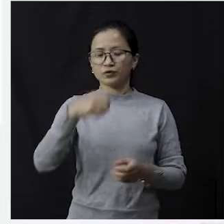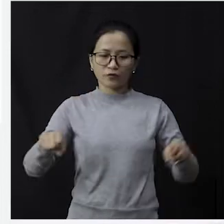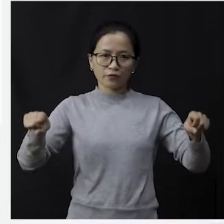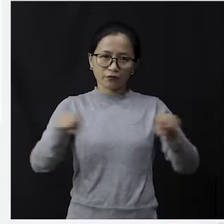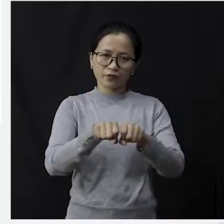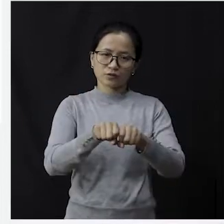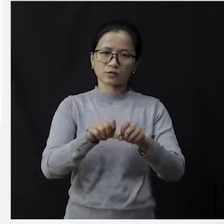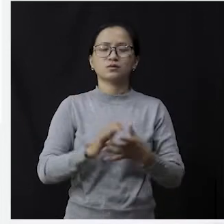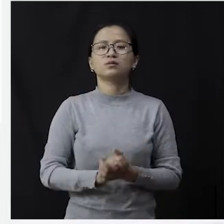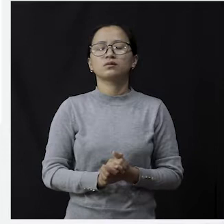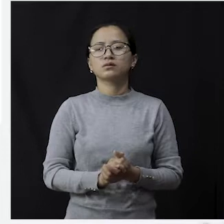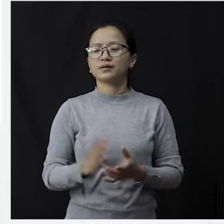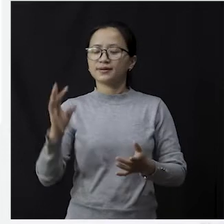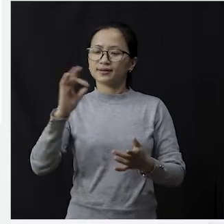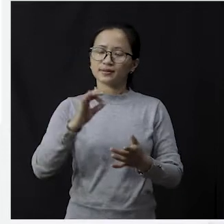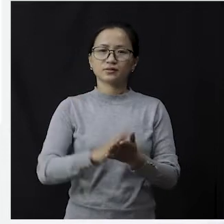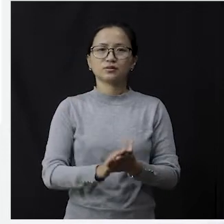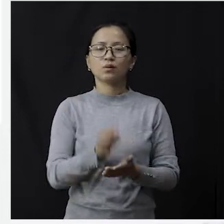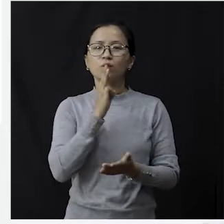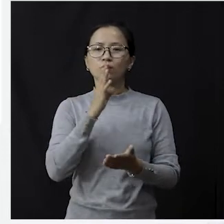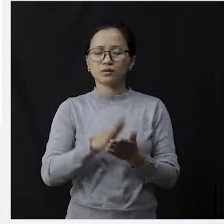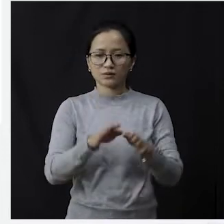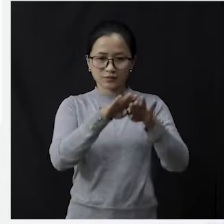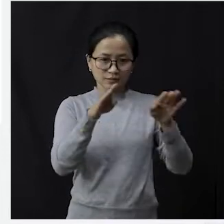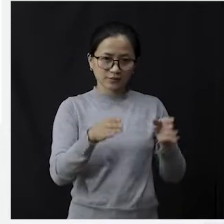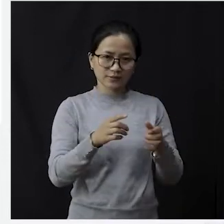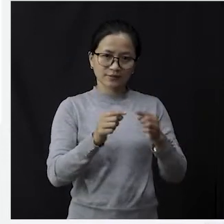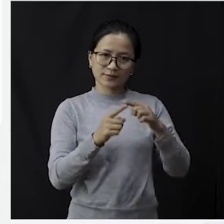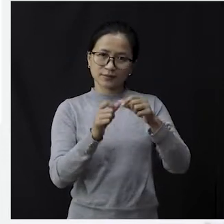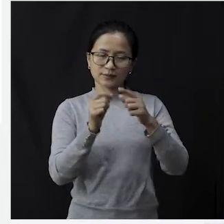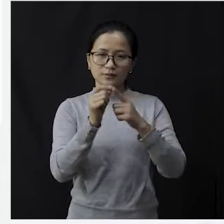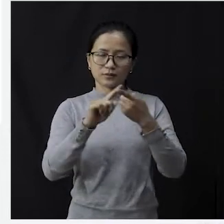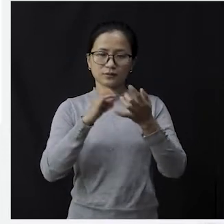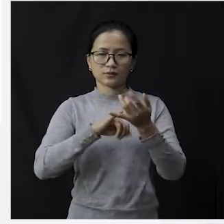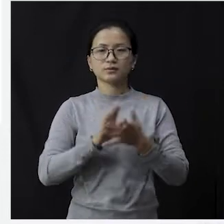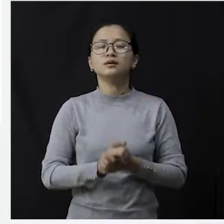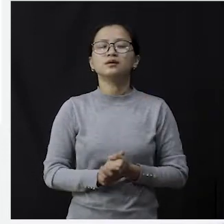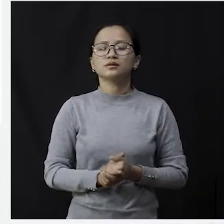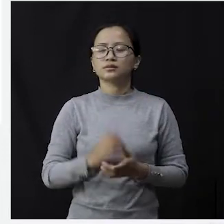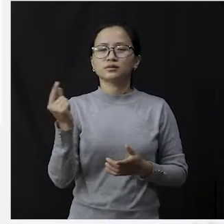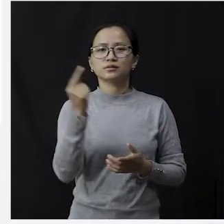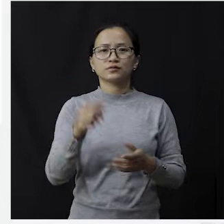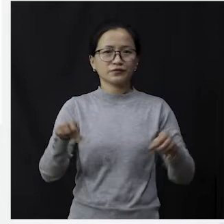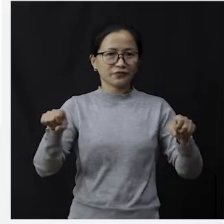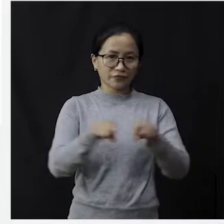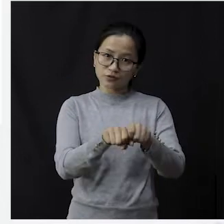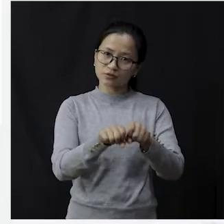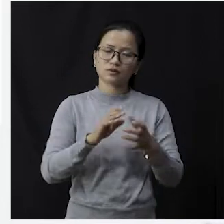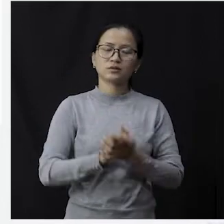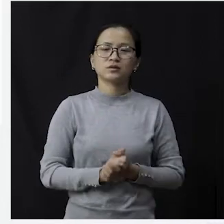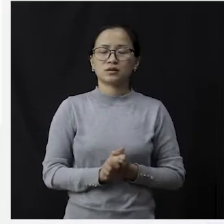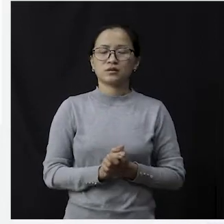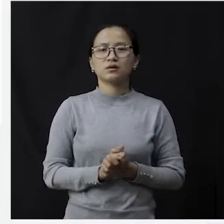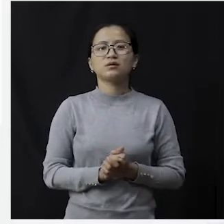fix or repair the leak water taps, or they also used to fix. They